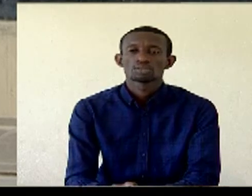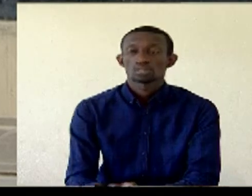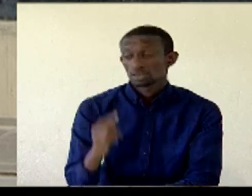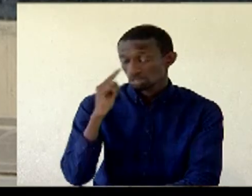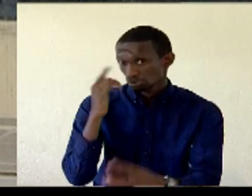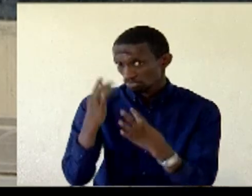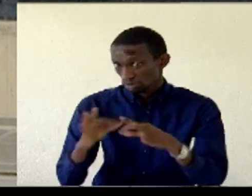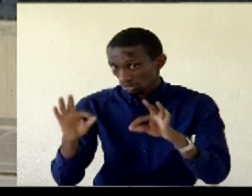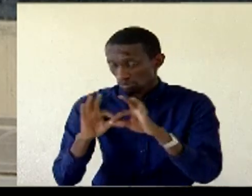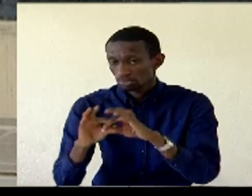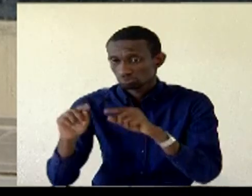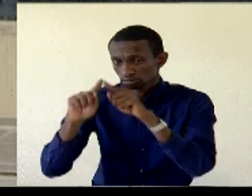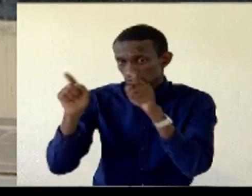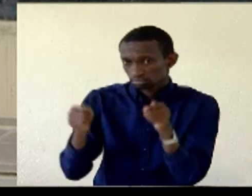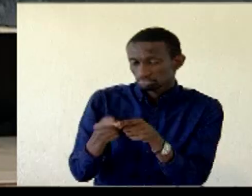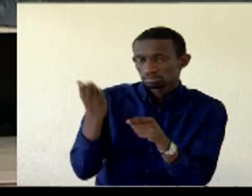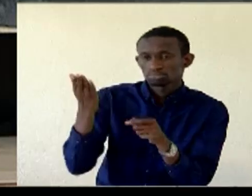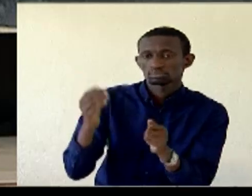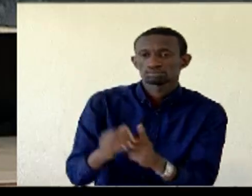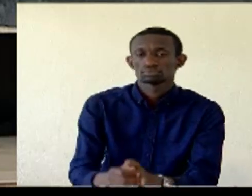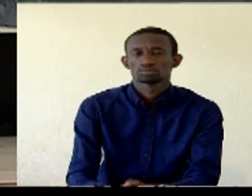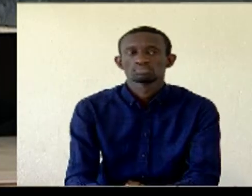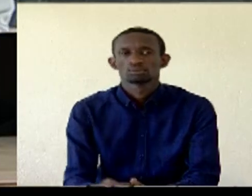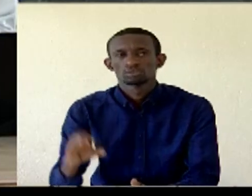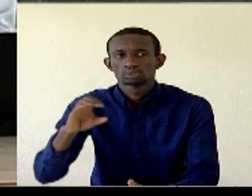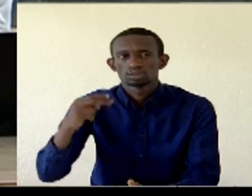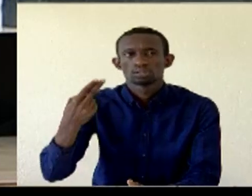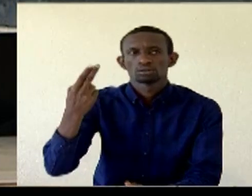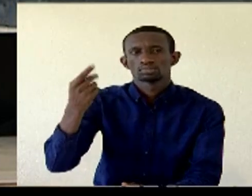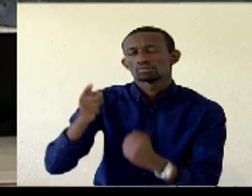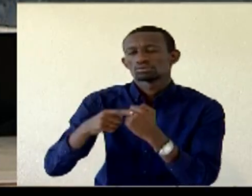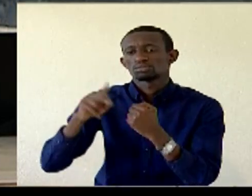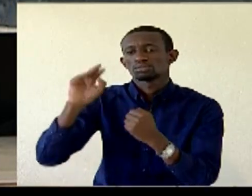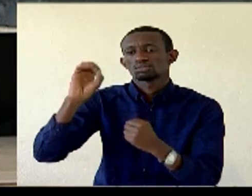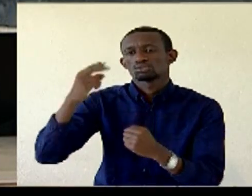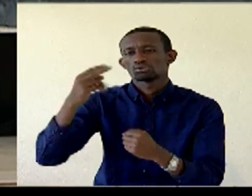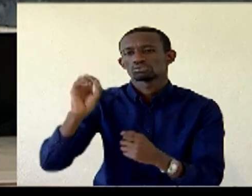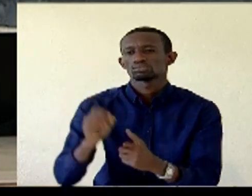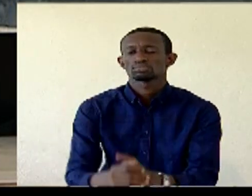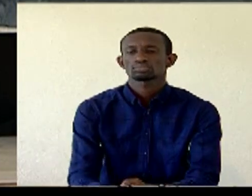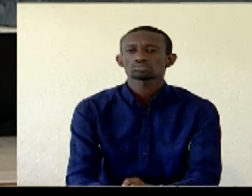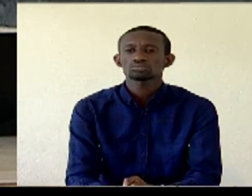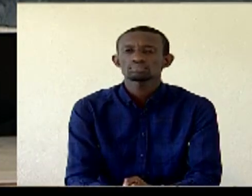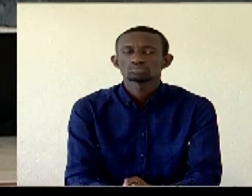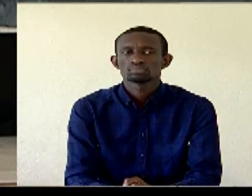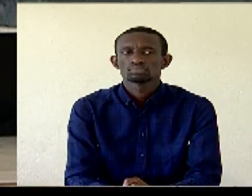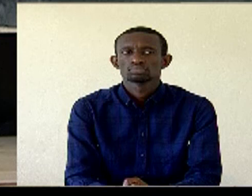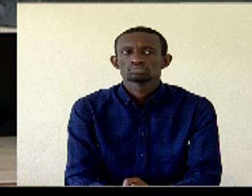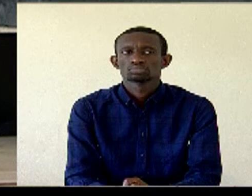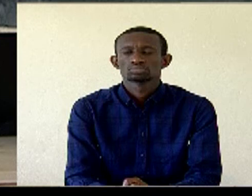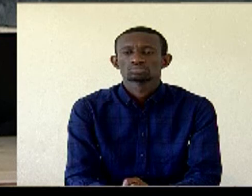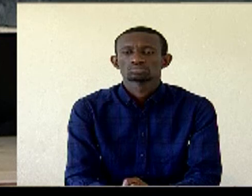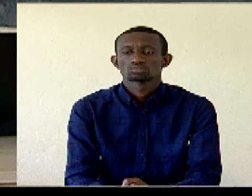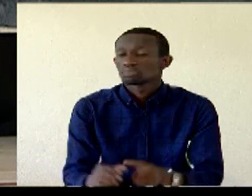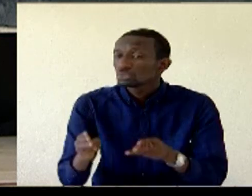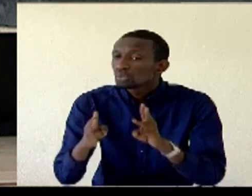is required is this that is being prepared. So so another